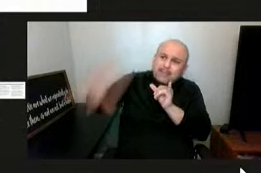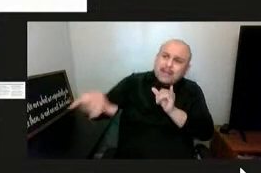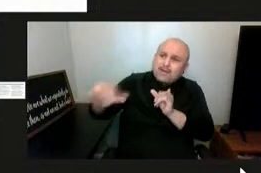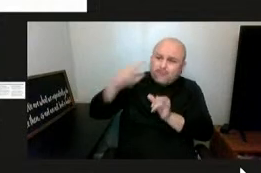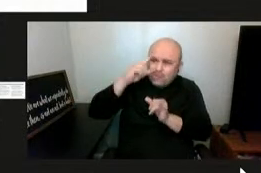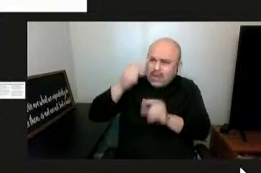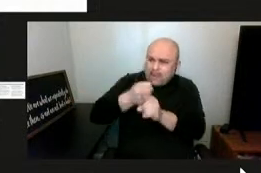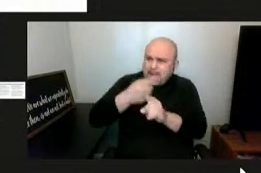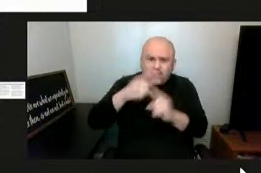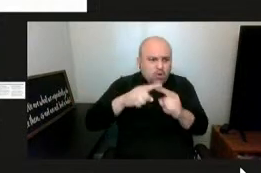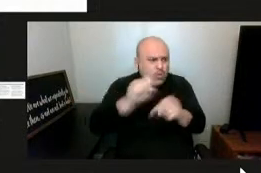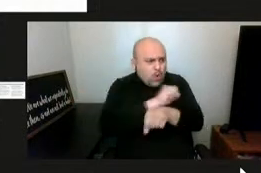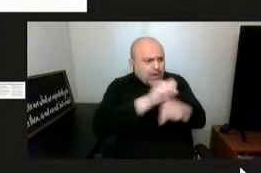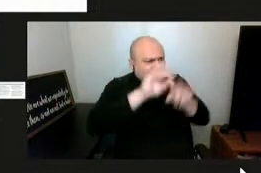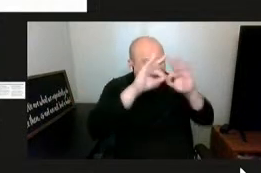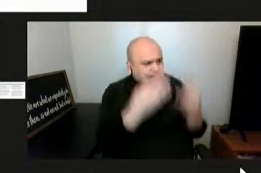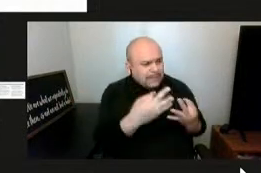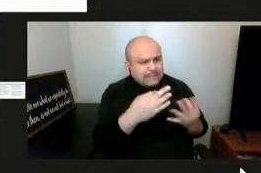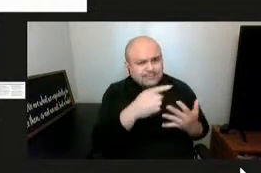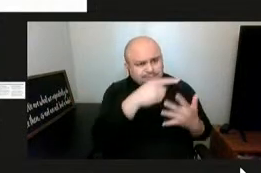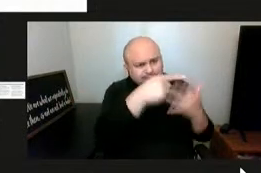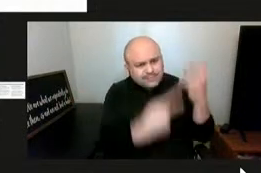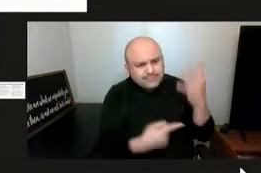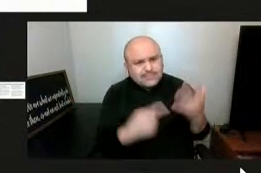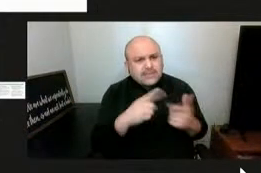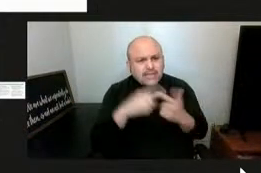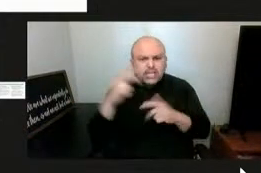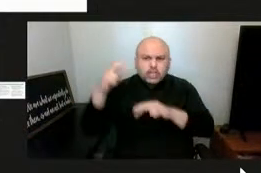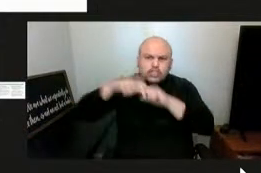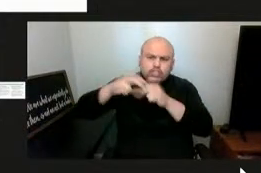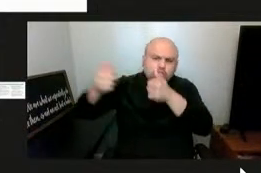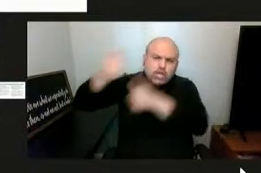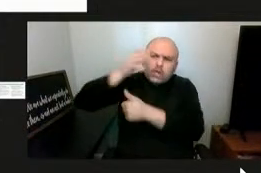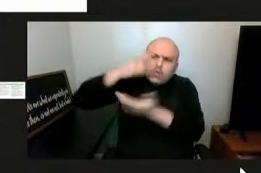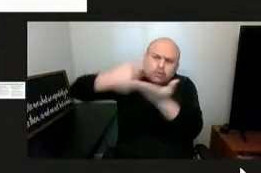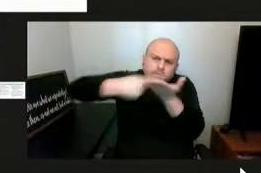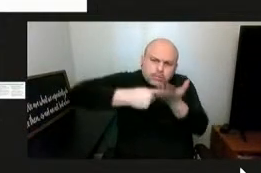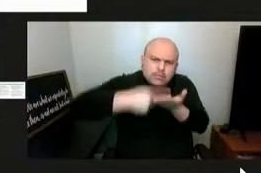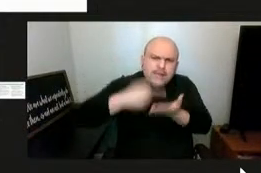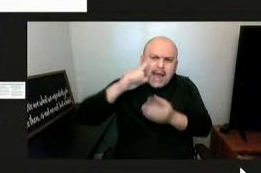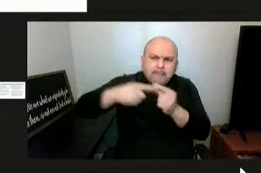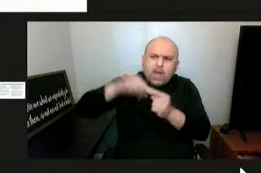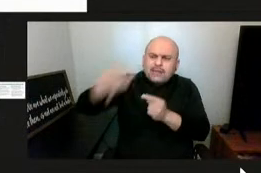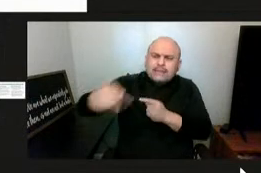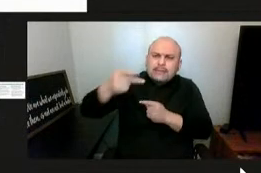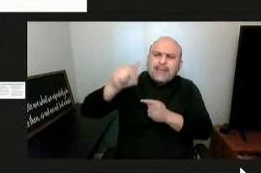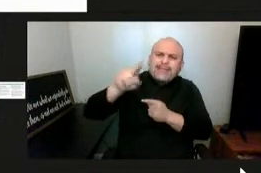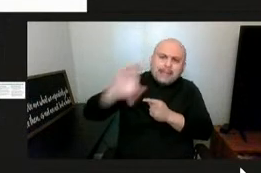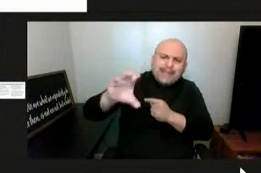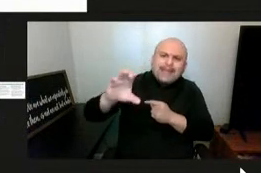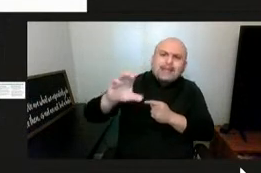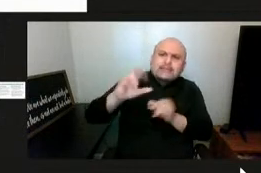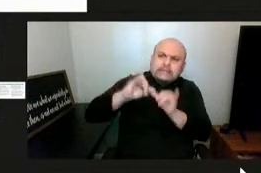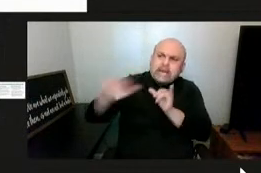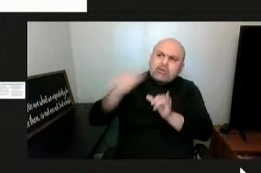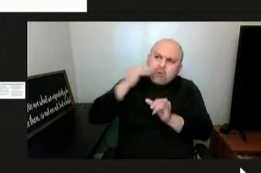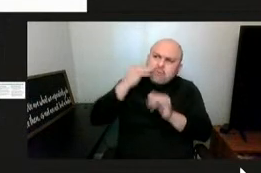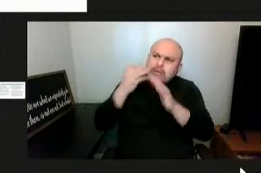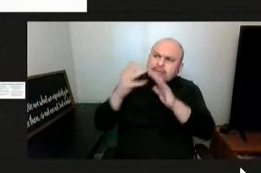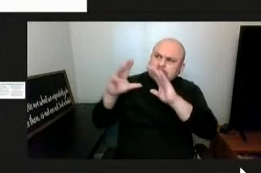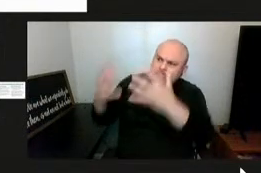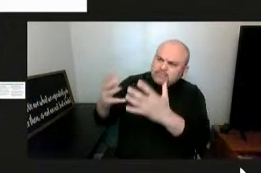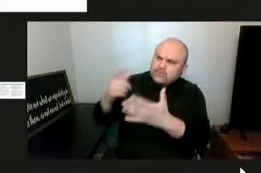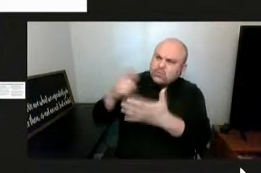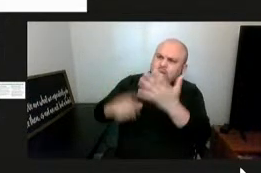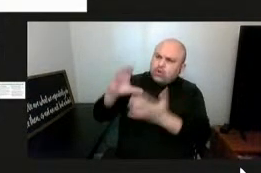And the chair will present about the syndemic component of this COVID pandemic as